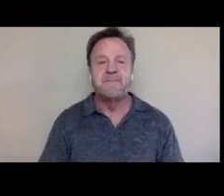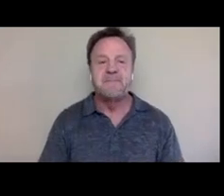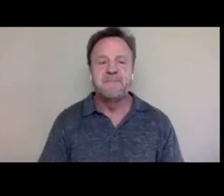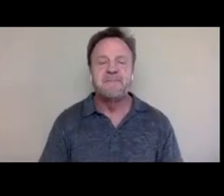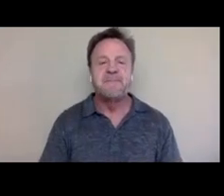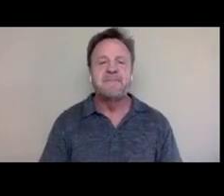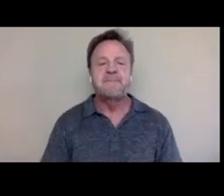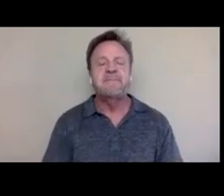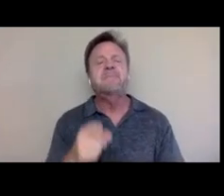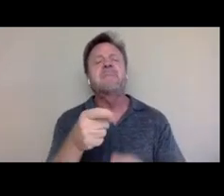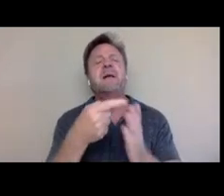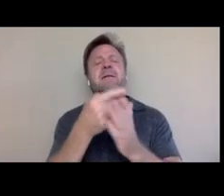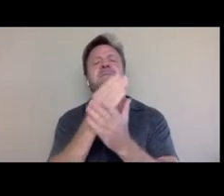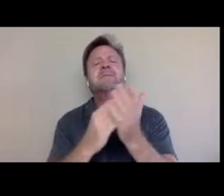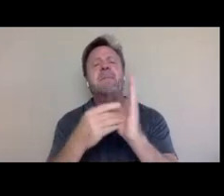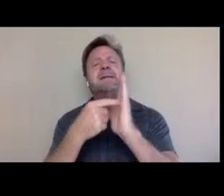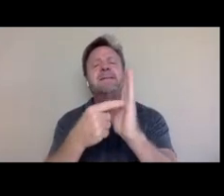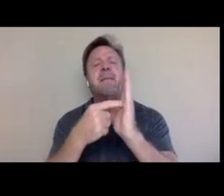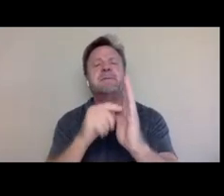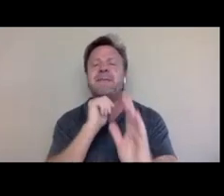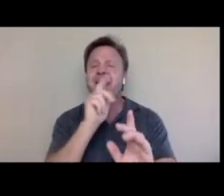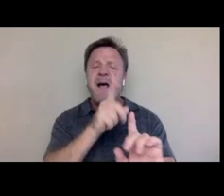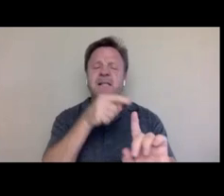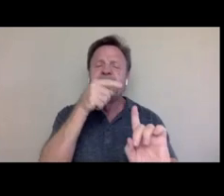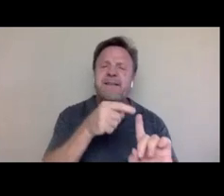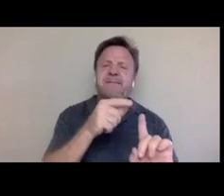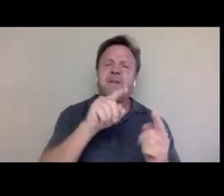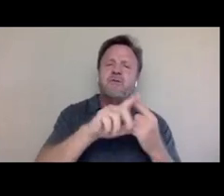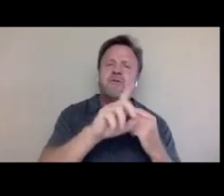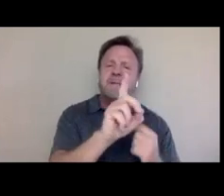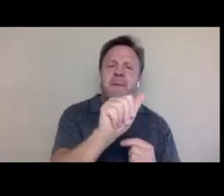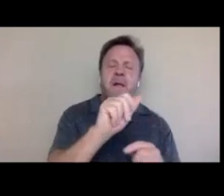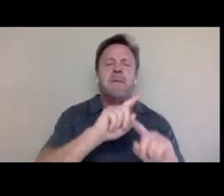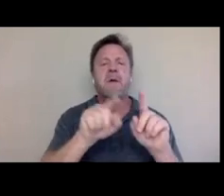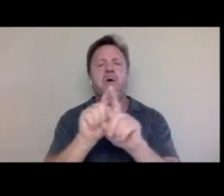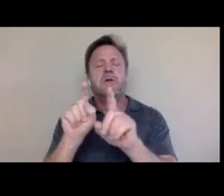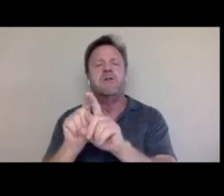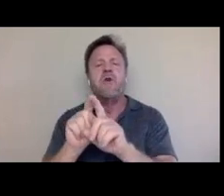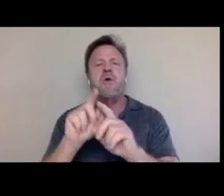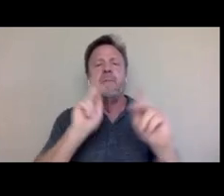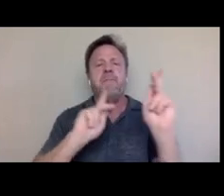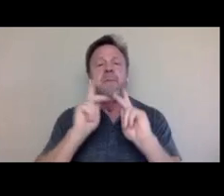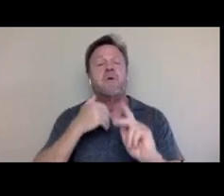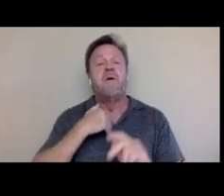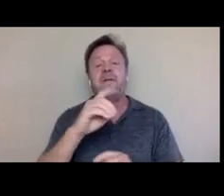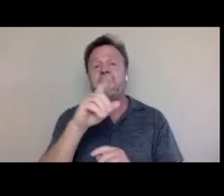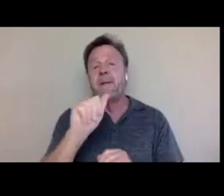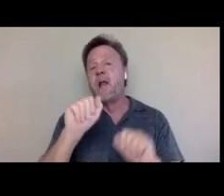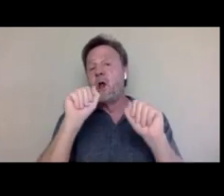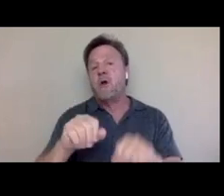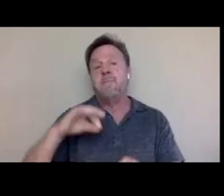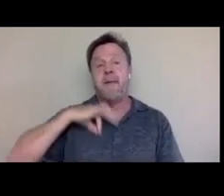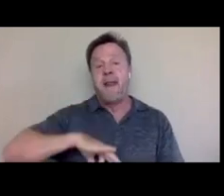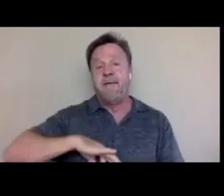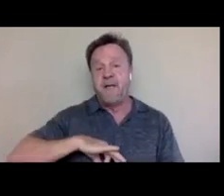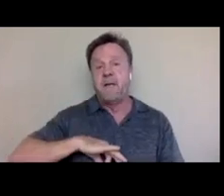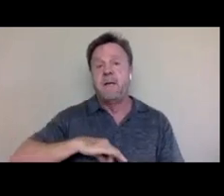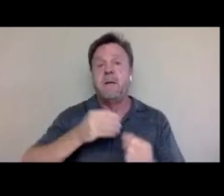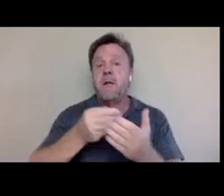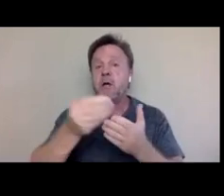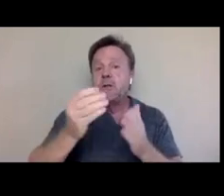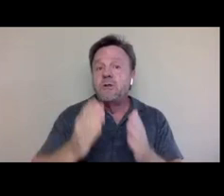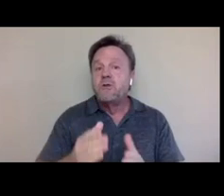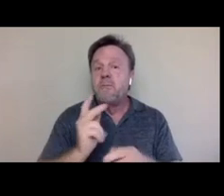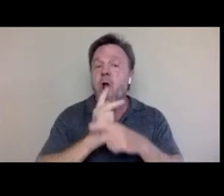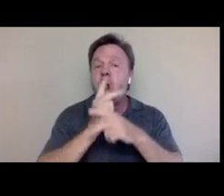some examples, not specific to disability, but also people with disabilities could benefit. Consumer loans to